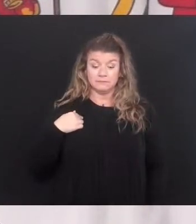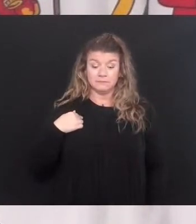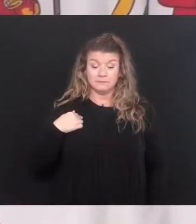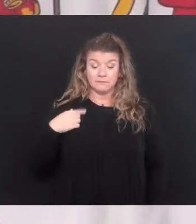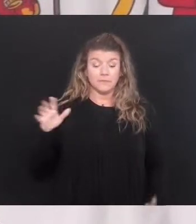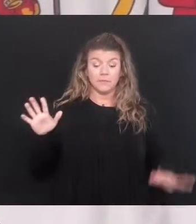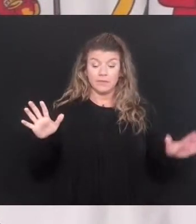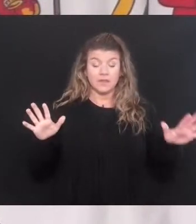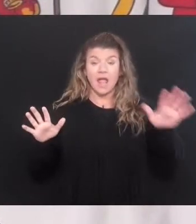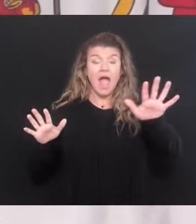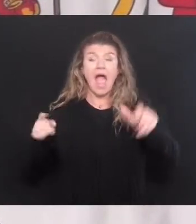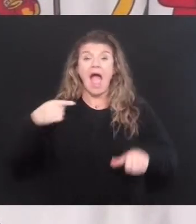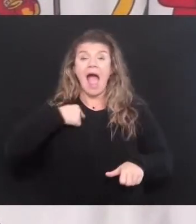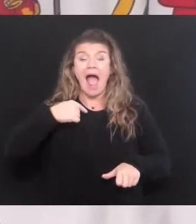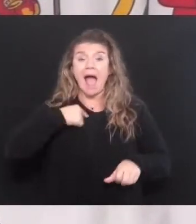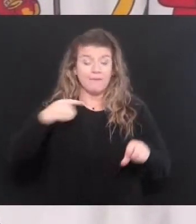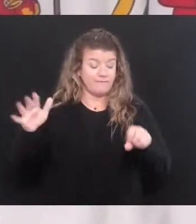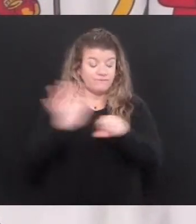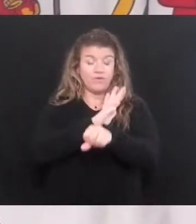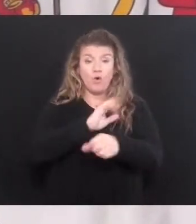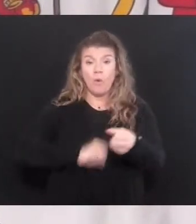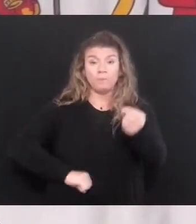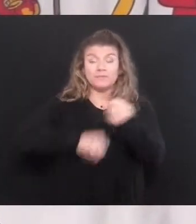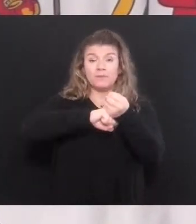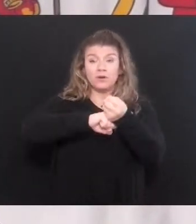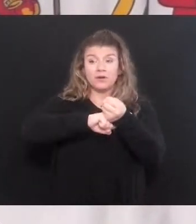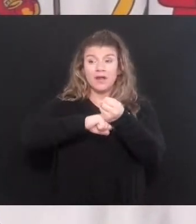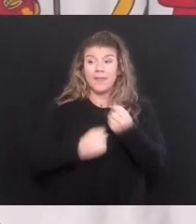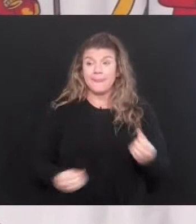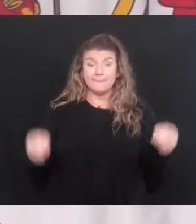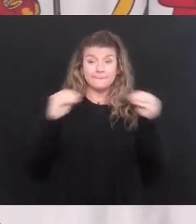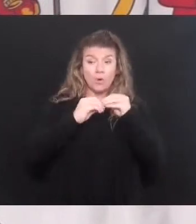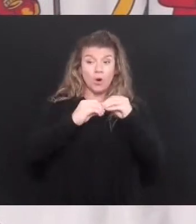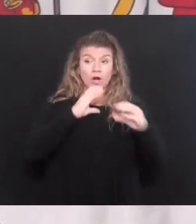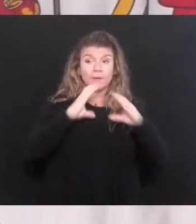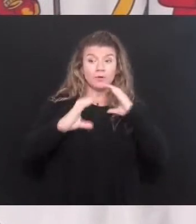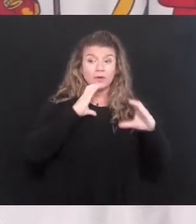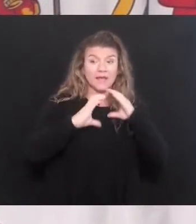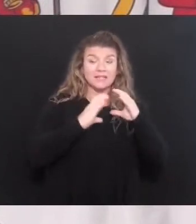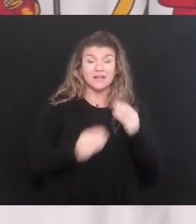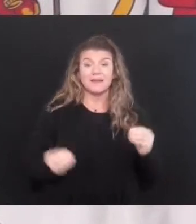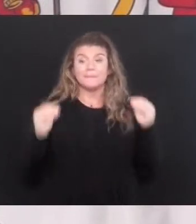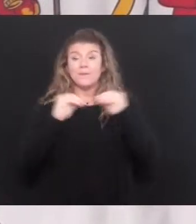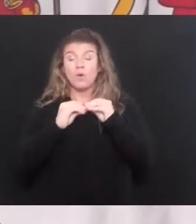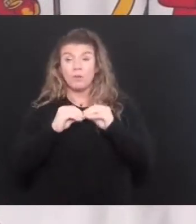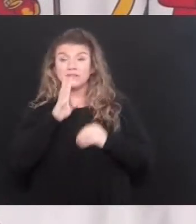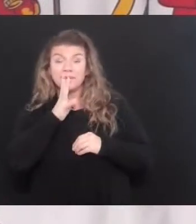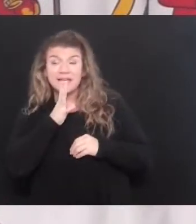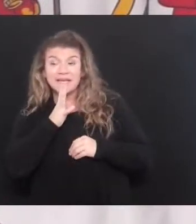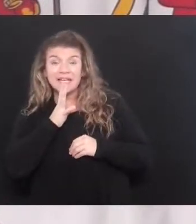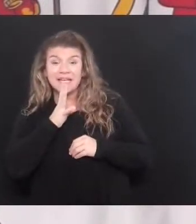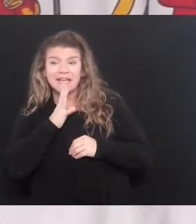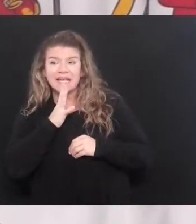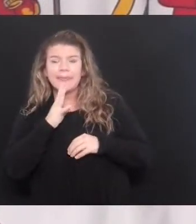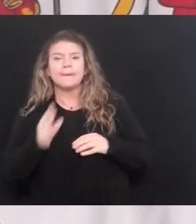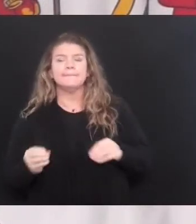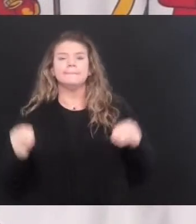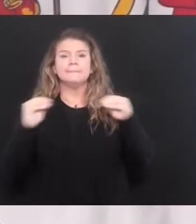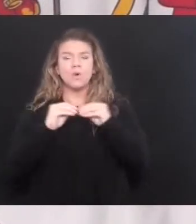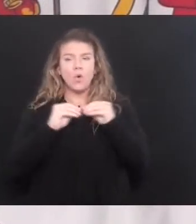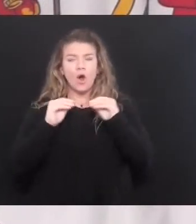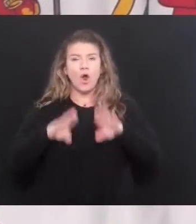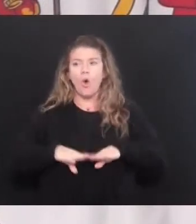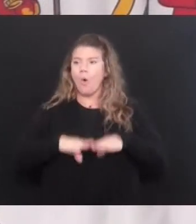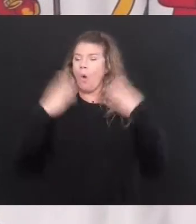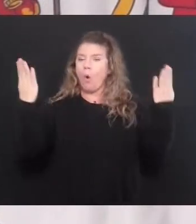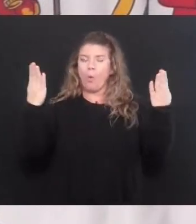a firm believer in the more we're able to communicate and the more we speak and everything, the more absolute